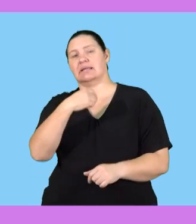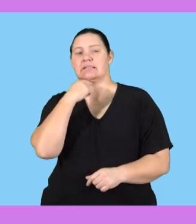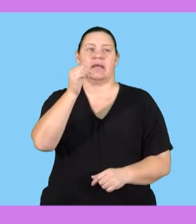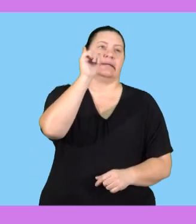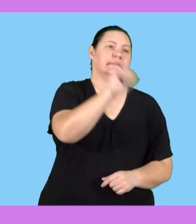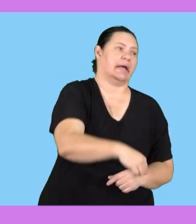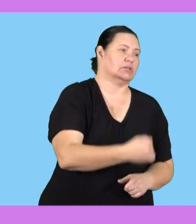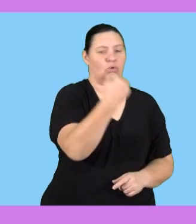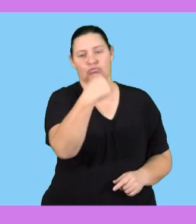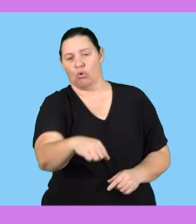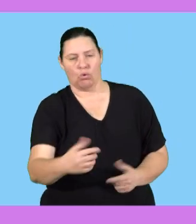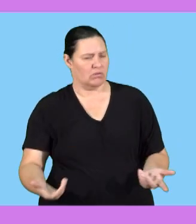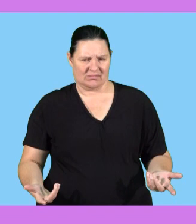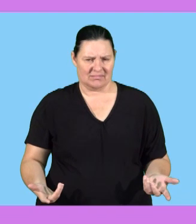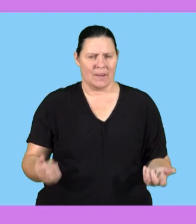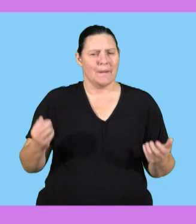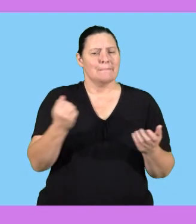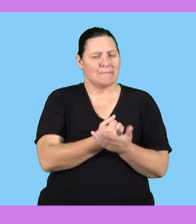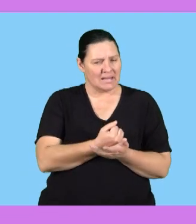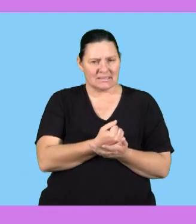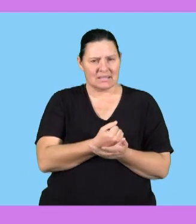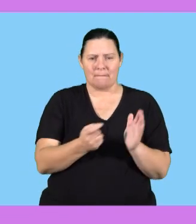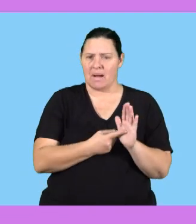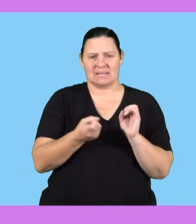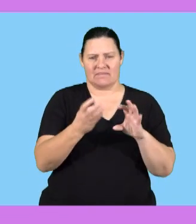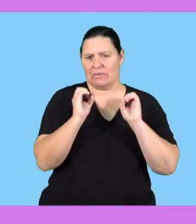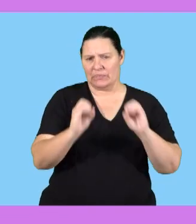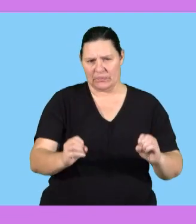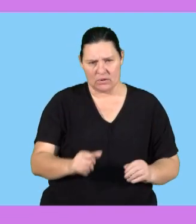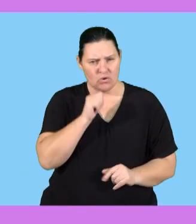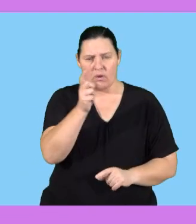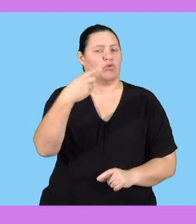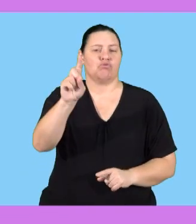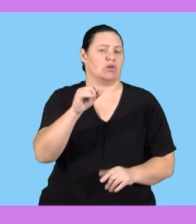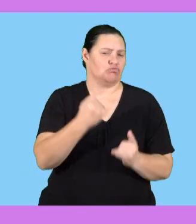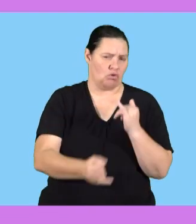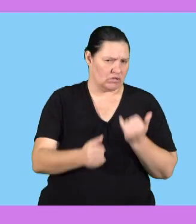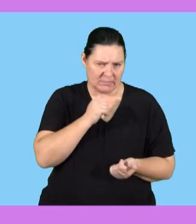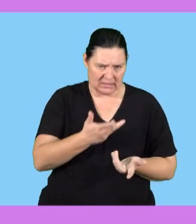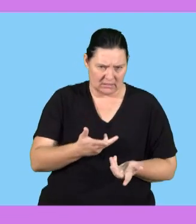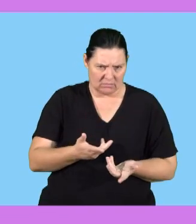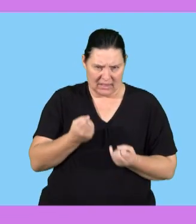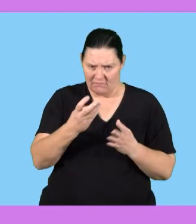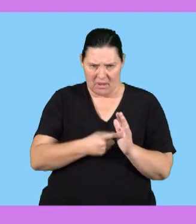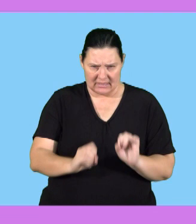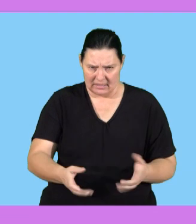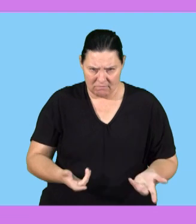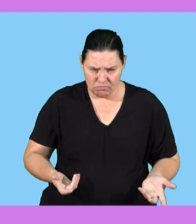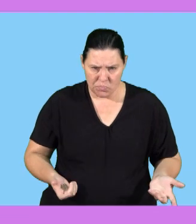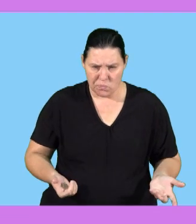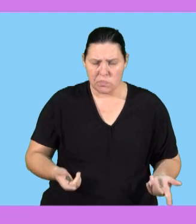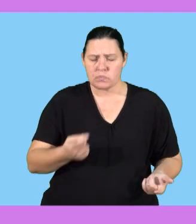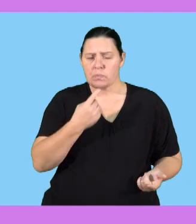answer by saying she is correct or not correct. For that, there will be no marks allocated. So please remember, when we